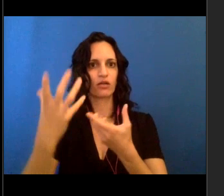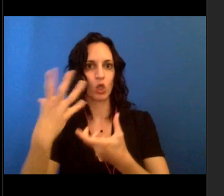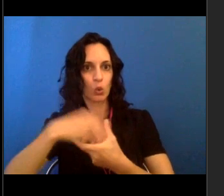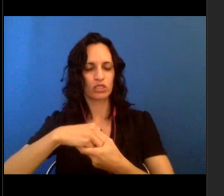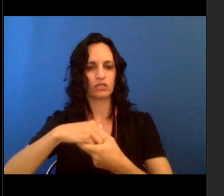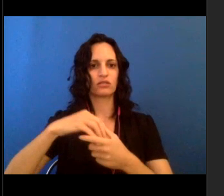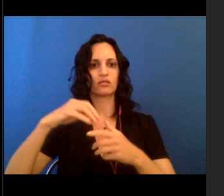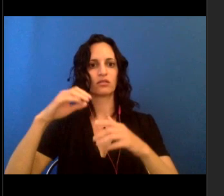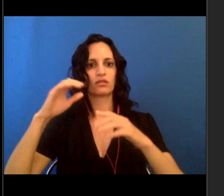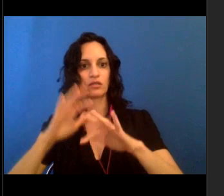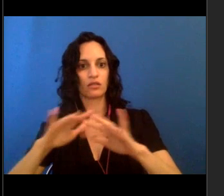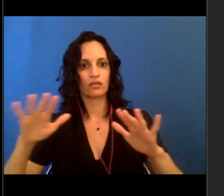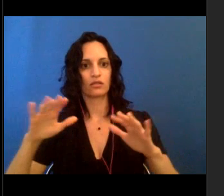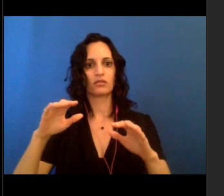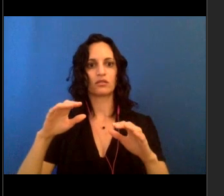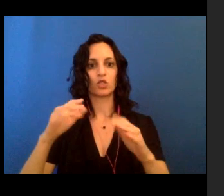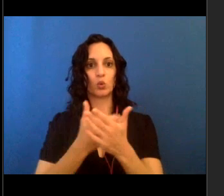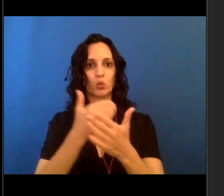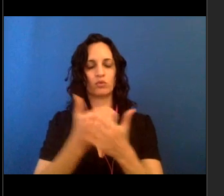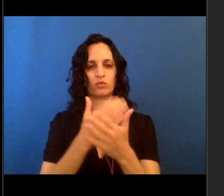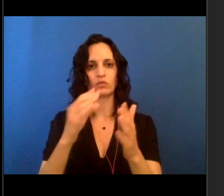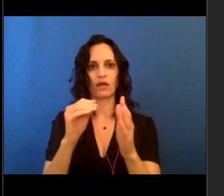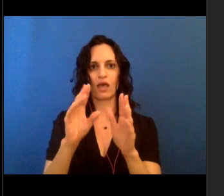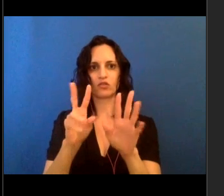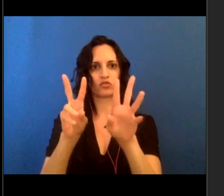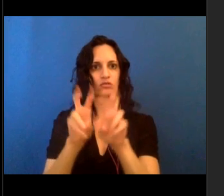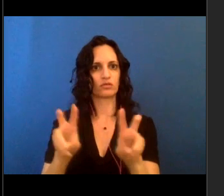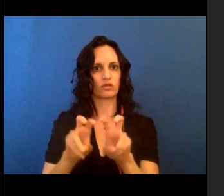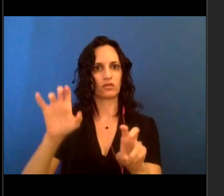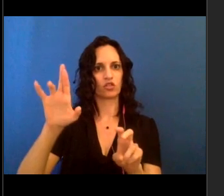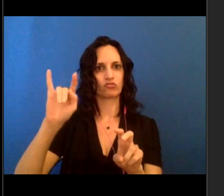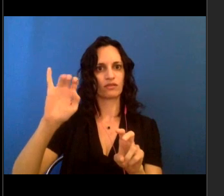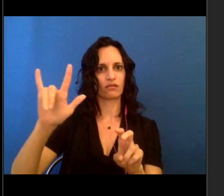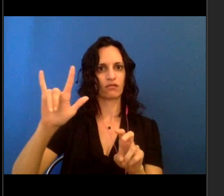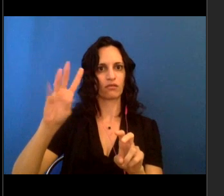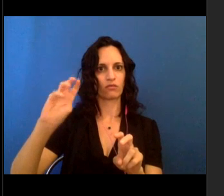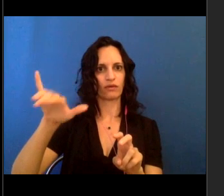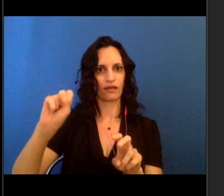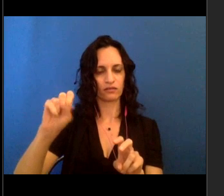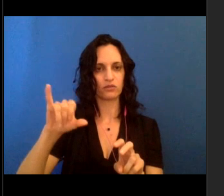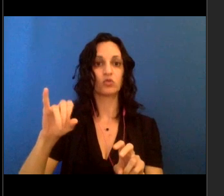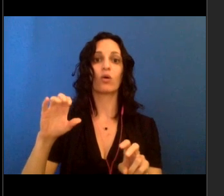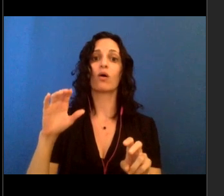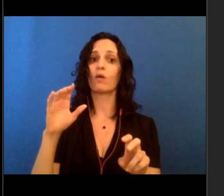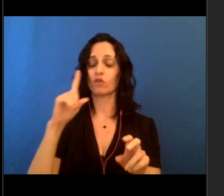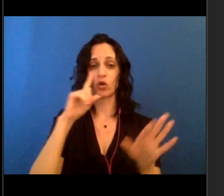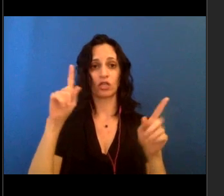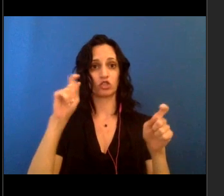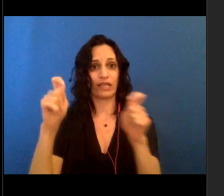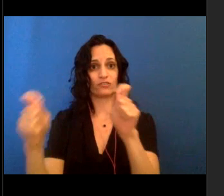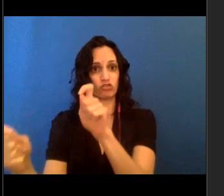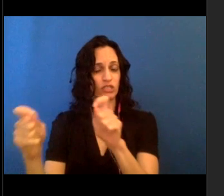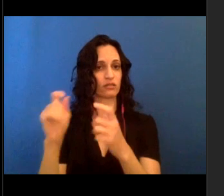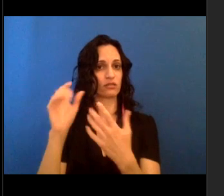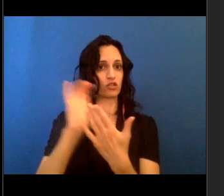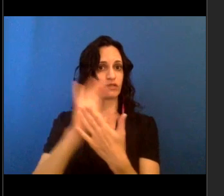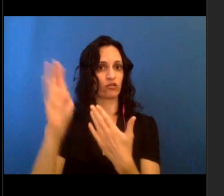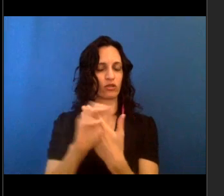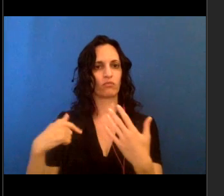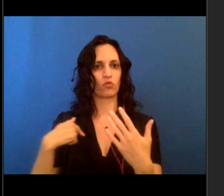important perspectives that can help to change or to make the changes that people are striving for as far as changing the curriculum in the field as a whole.